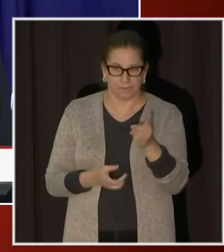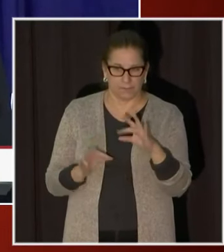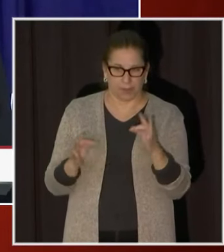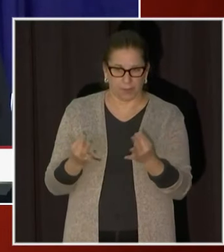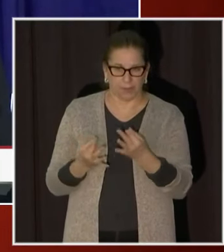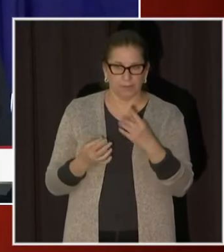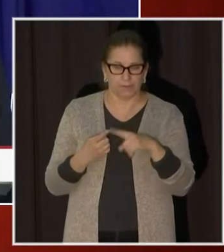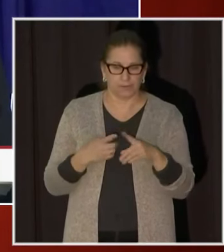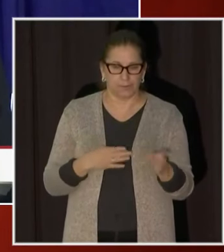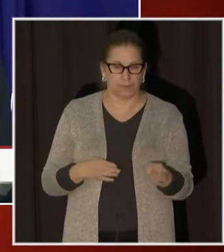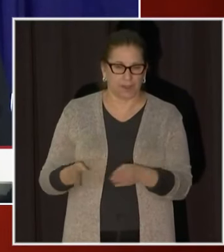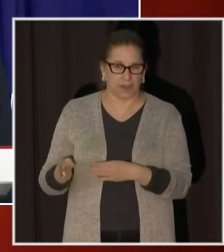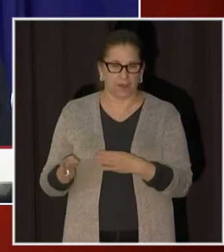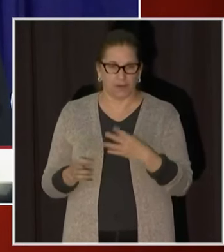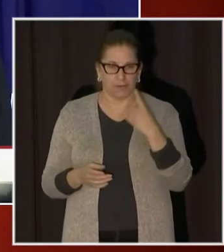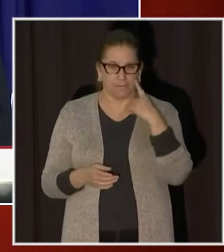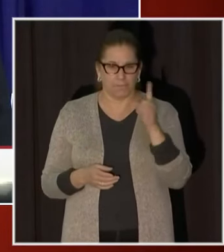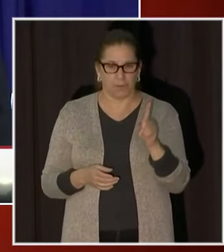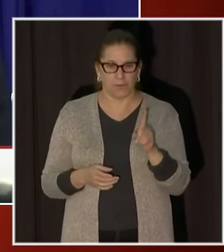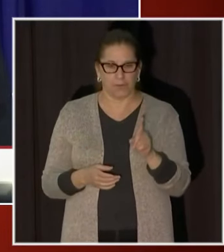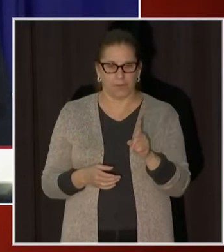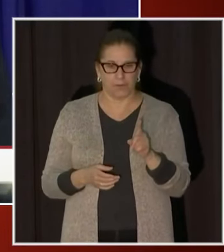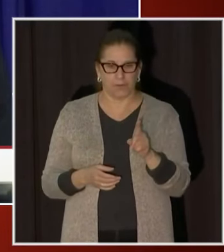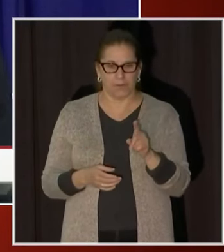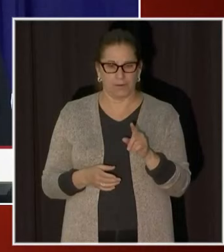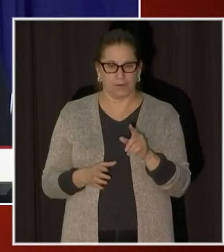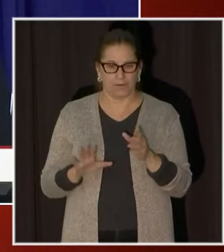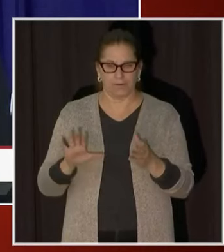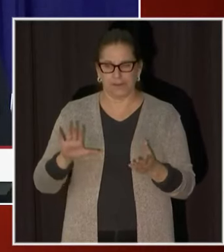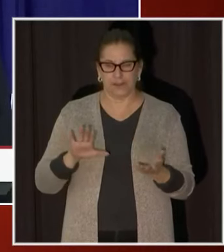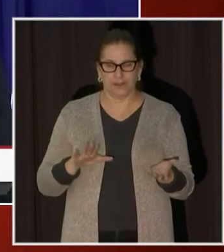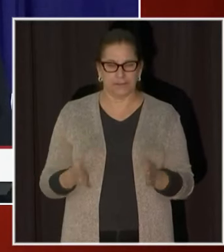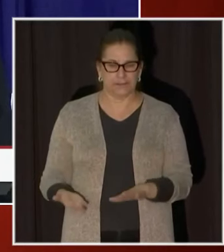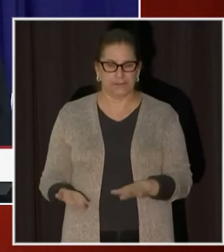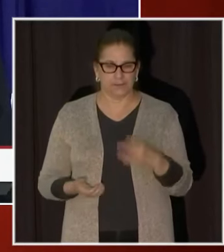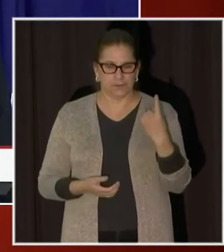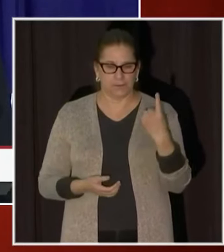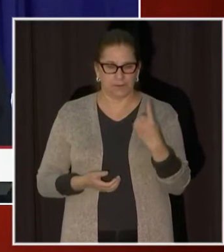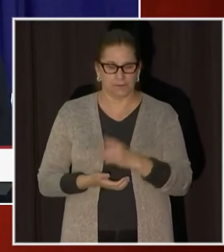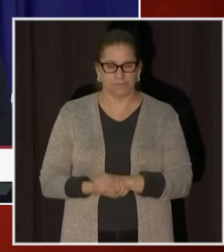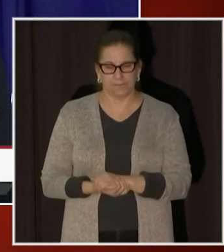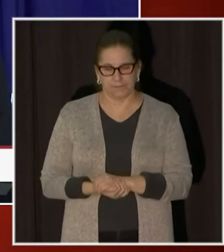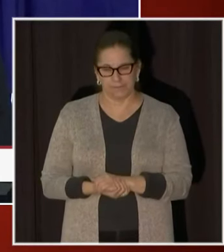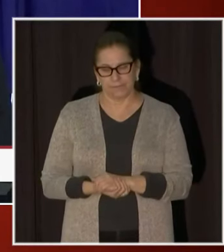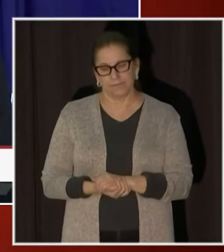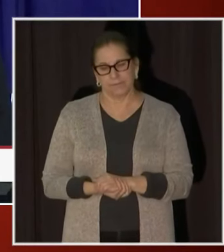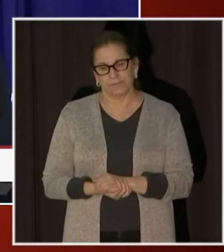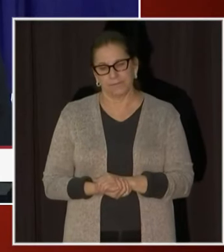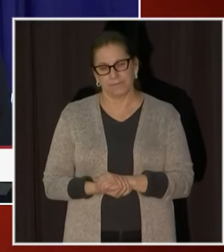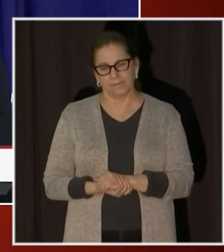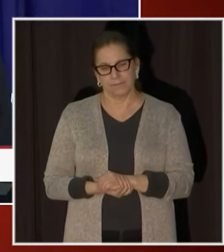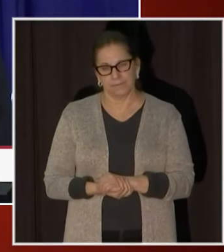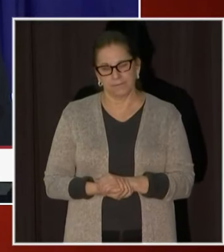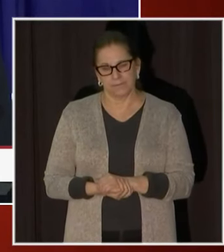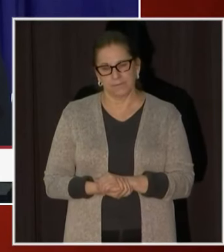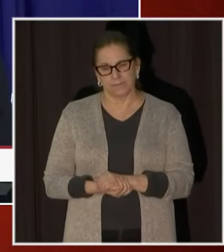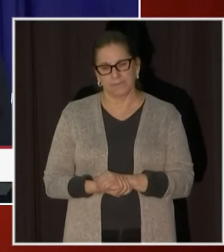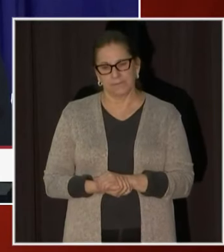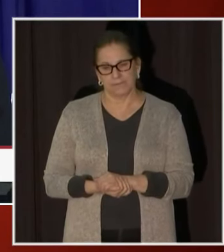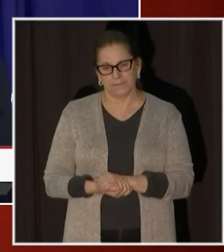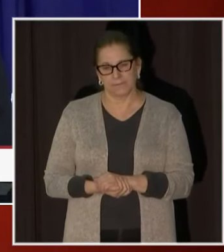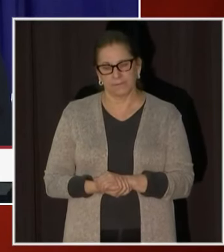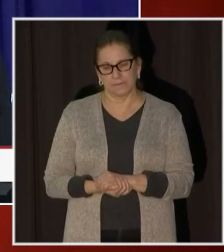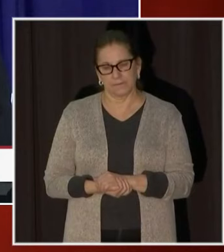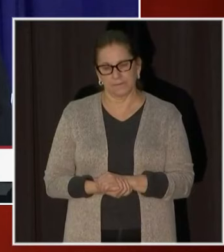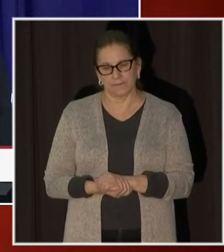large casualty count. We hope that it doesn't get there, but we are prepared for a larger casualty count.